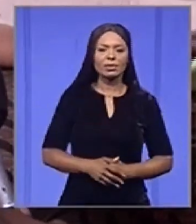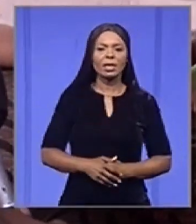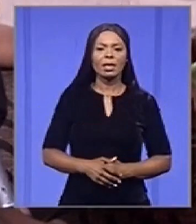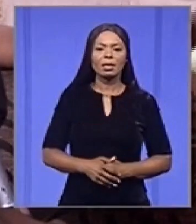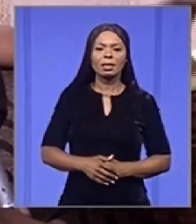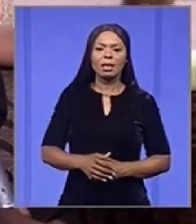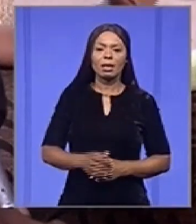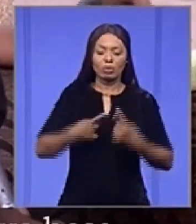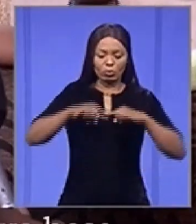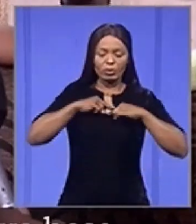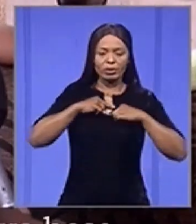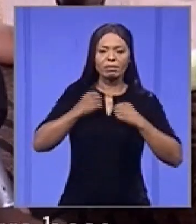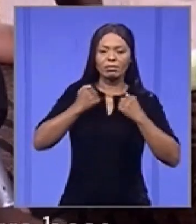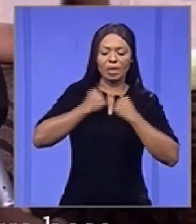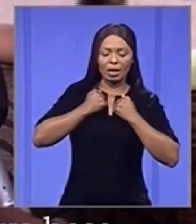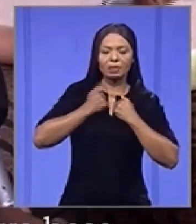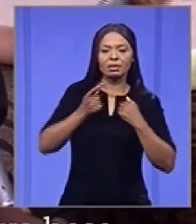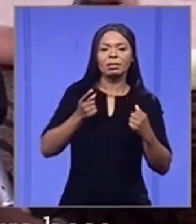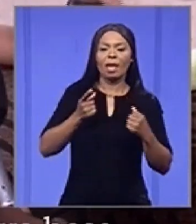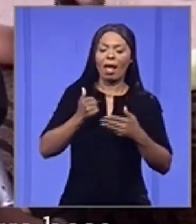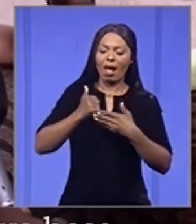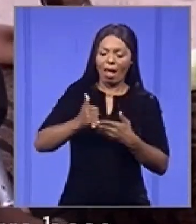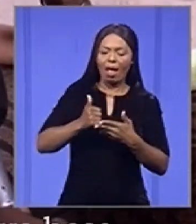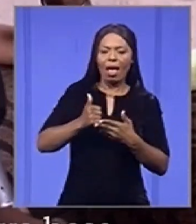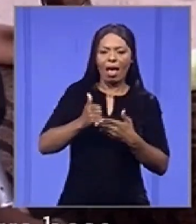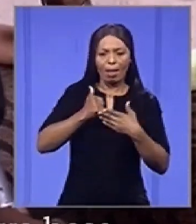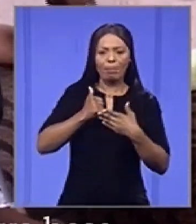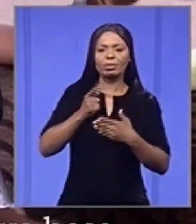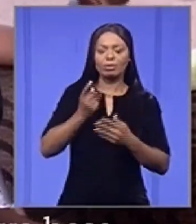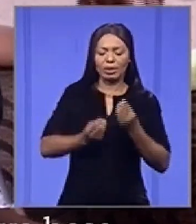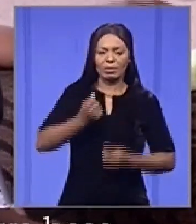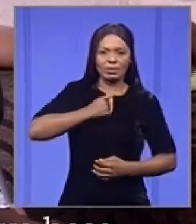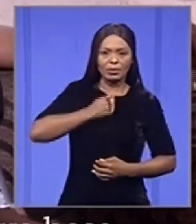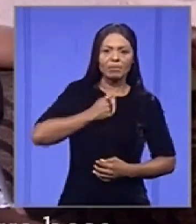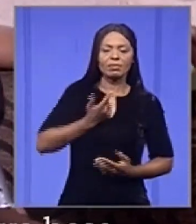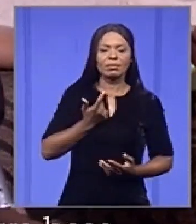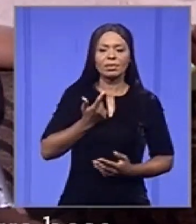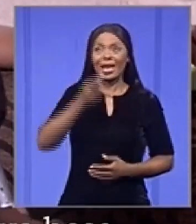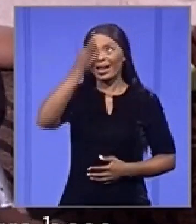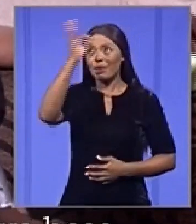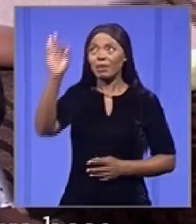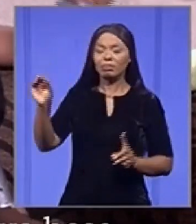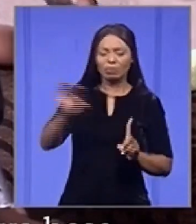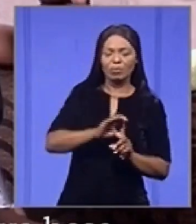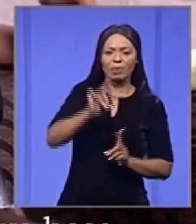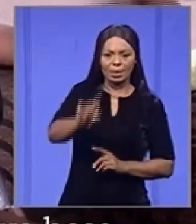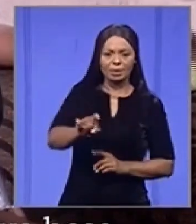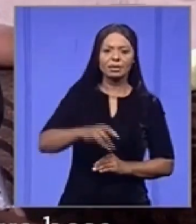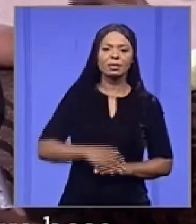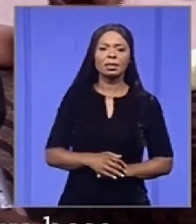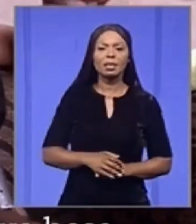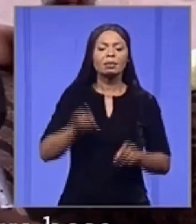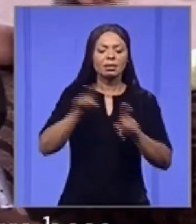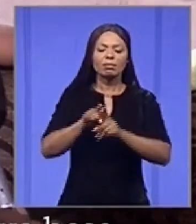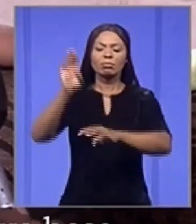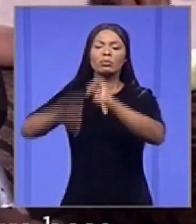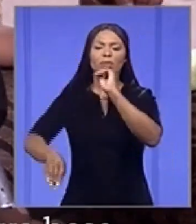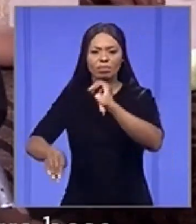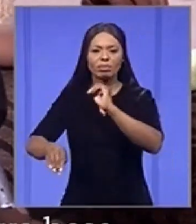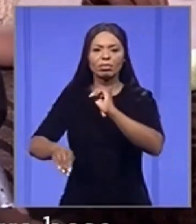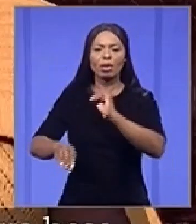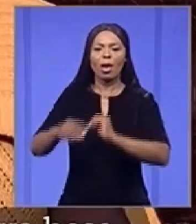thusiwe ba fiwe ba patelwe ke puso ene ba sue reolo